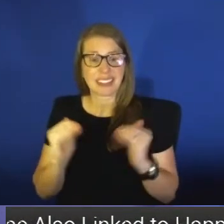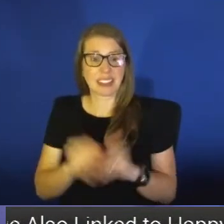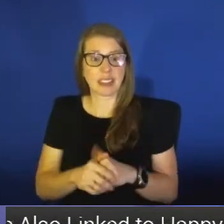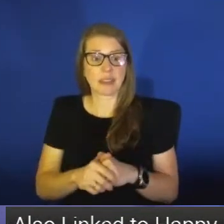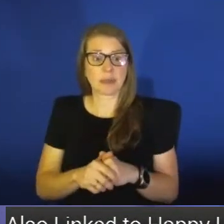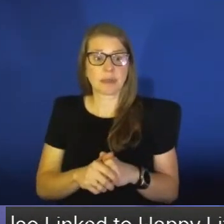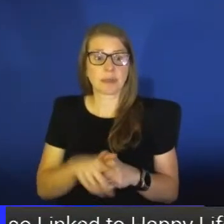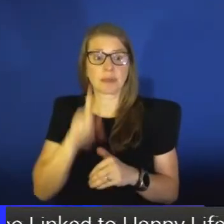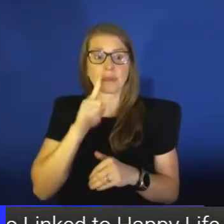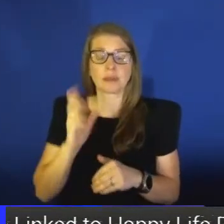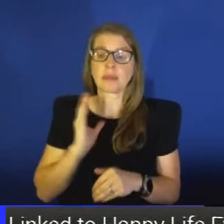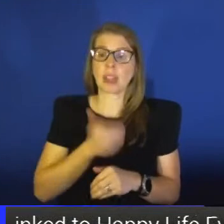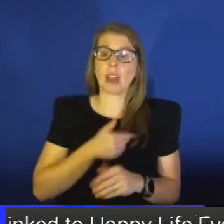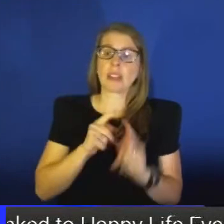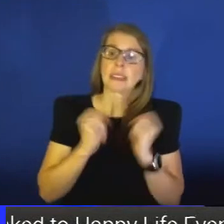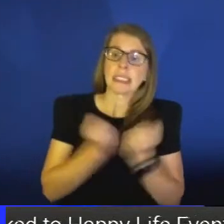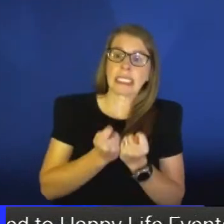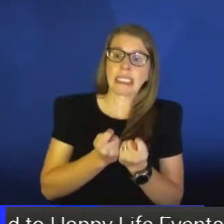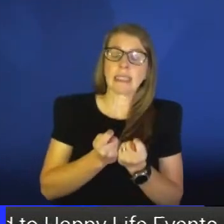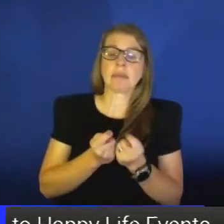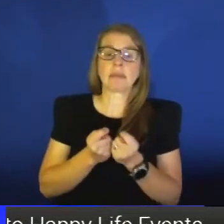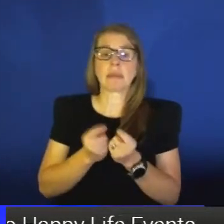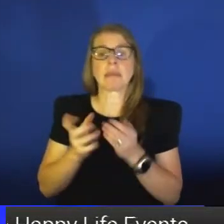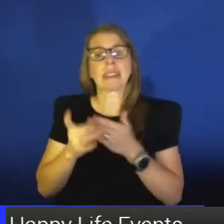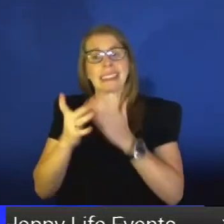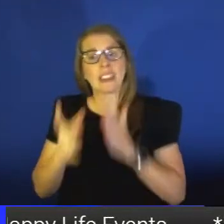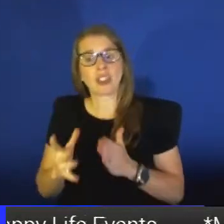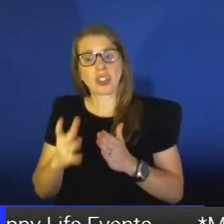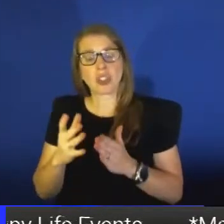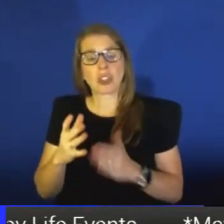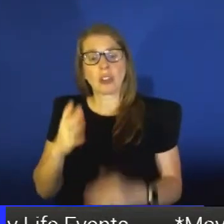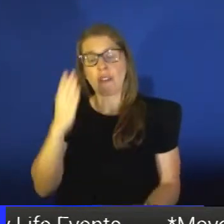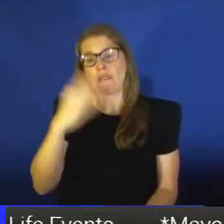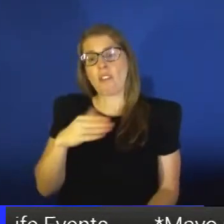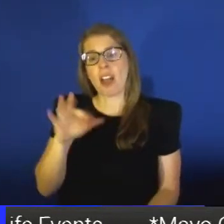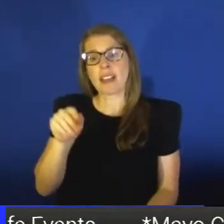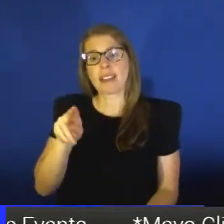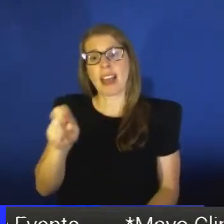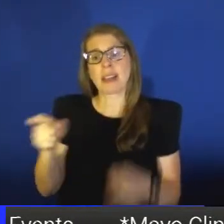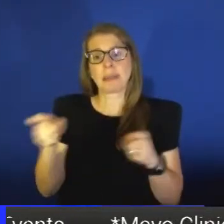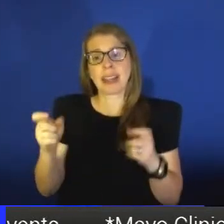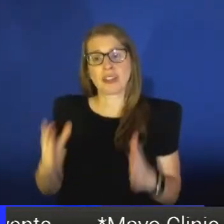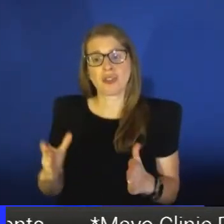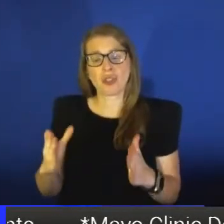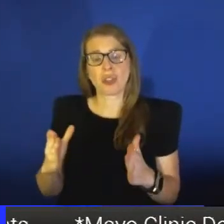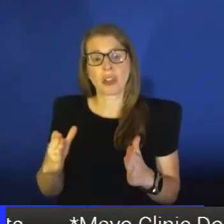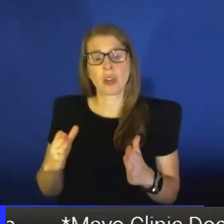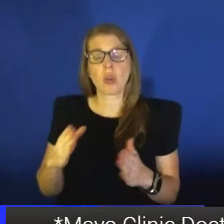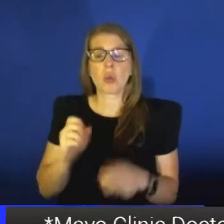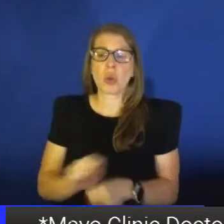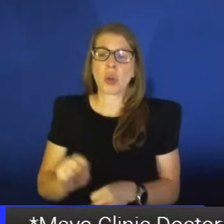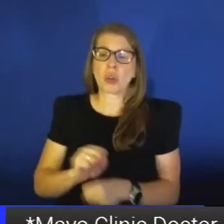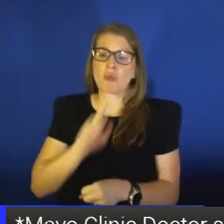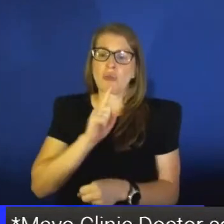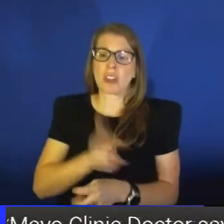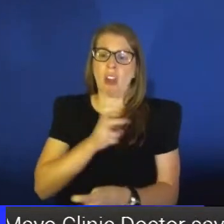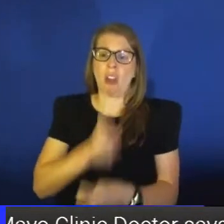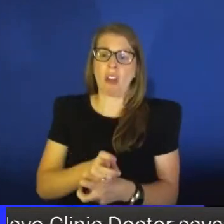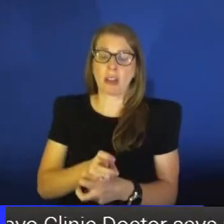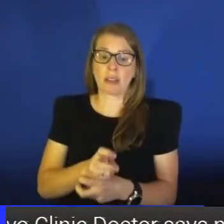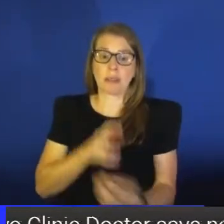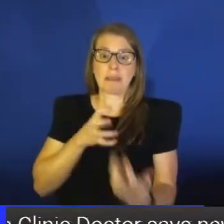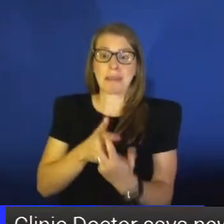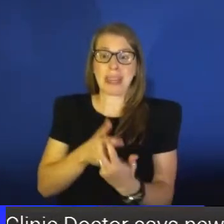our leaders, the frontline managers, I think they worked really hard to meet the needs of their staff. And if people